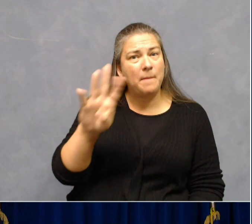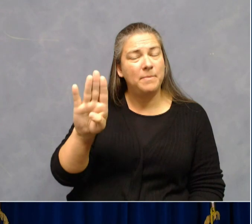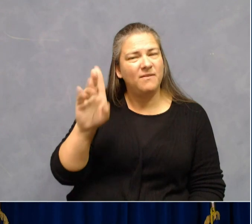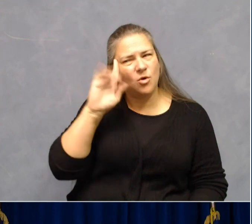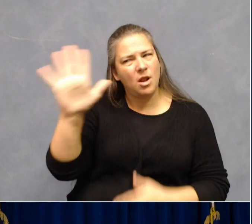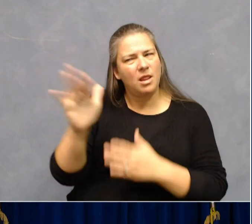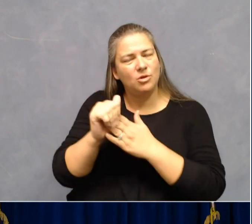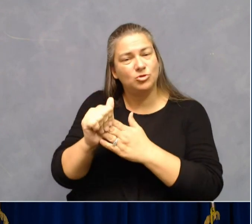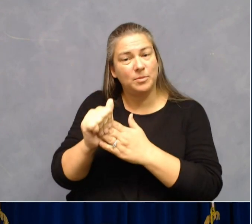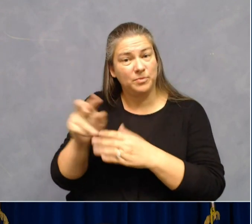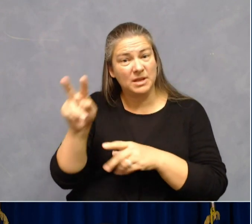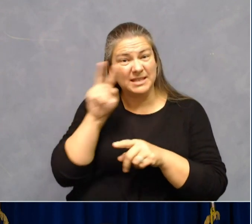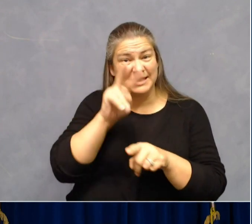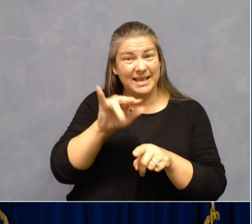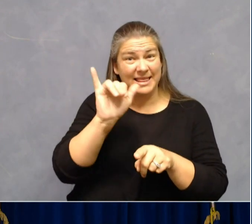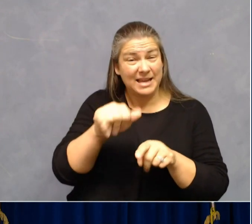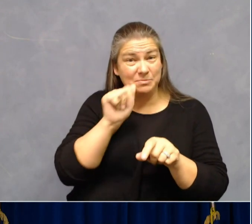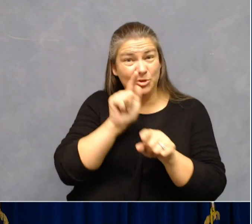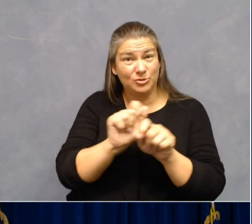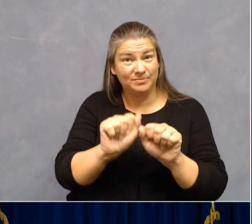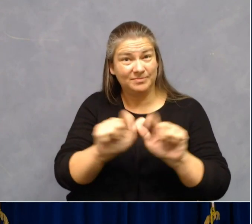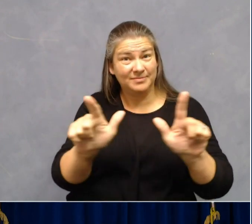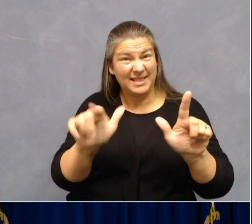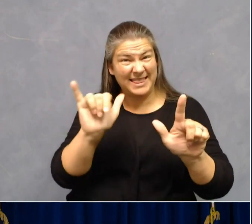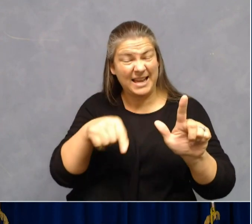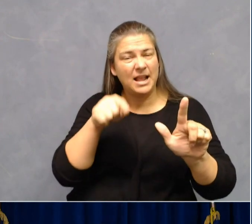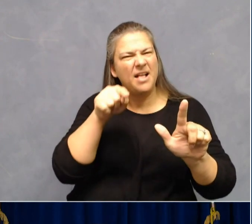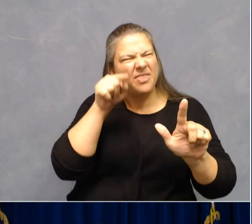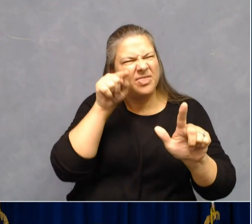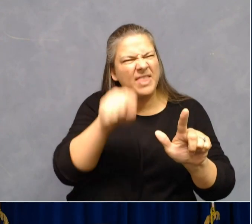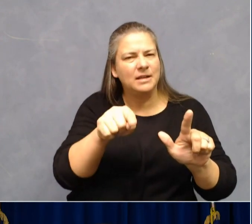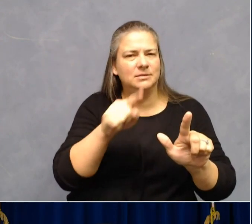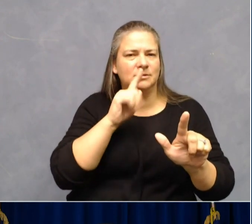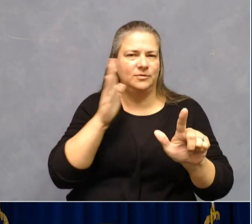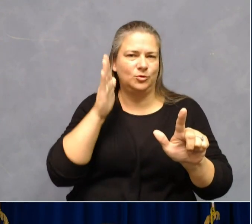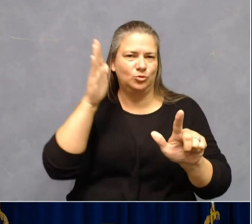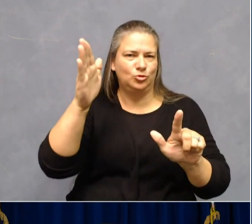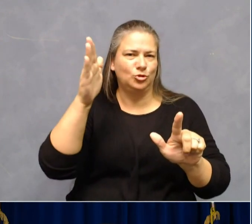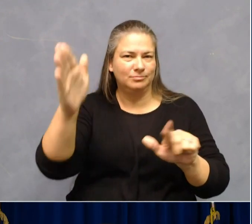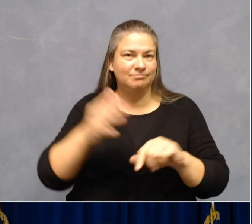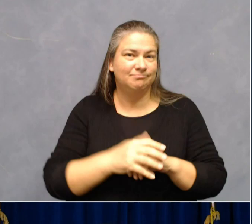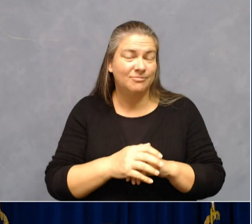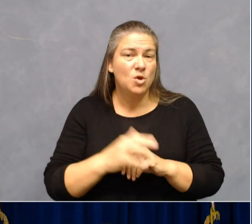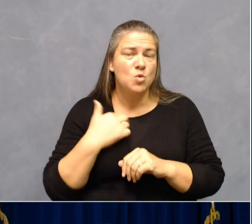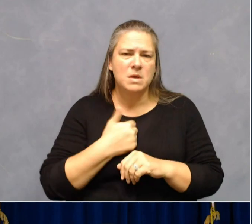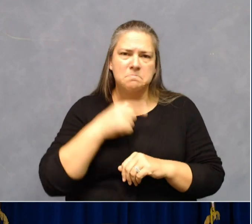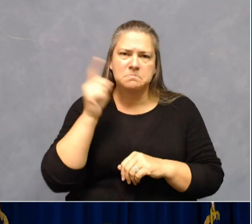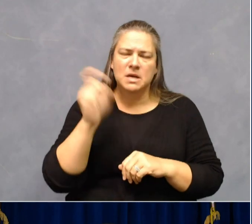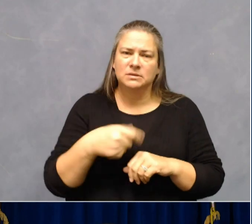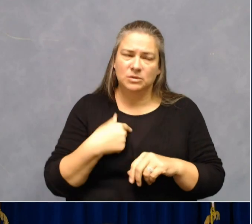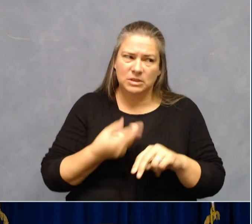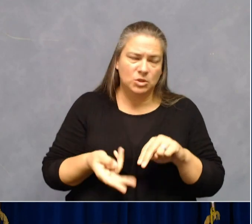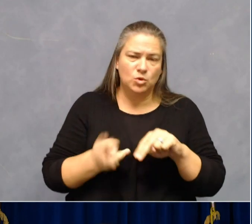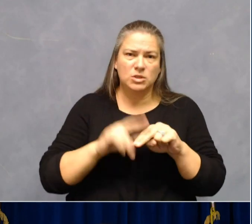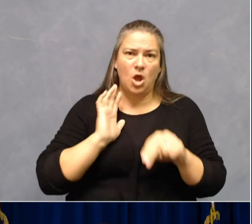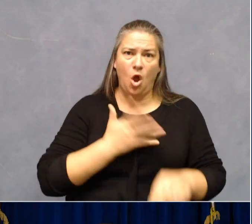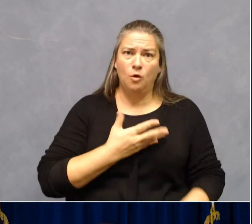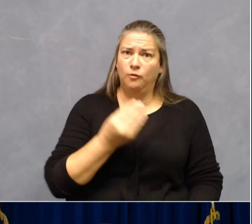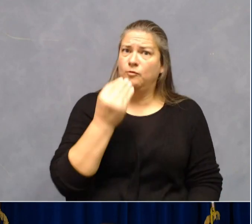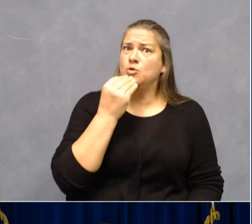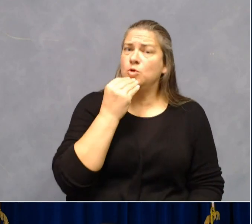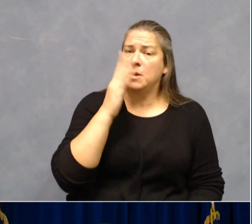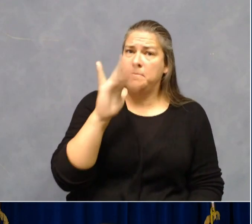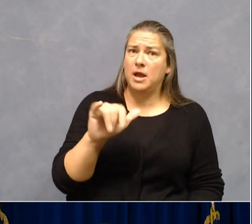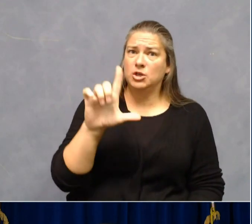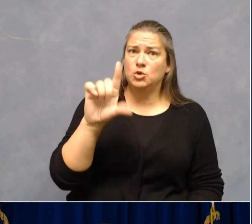too, is the future. With us needing to increase our food supply by 70% by 2050 to feed the